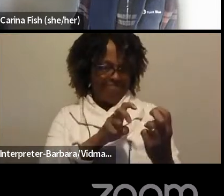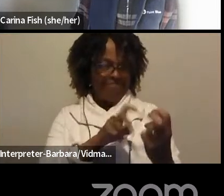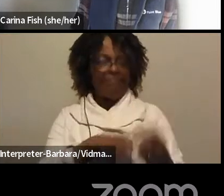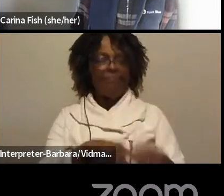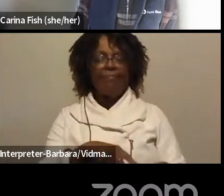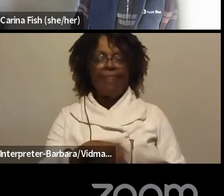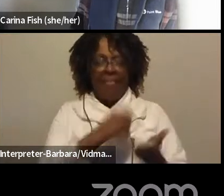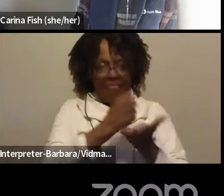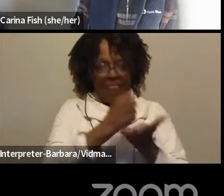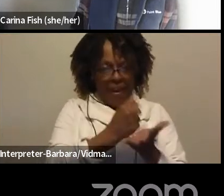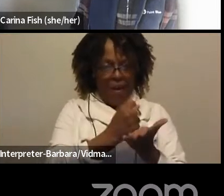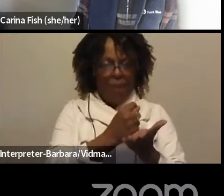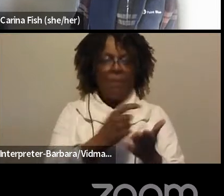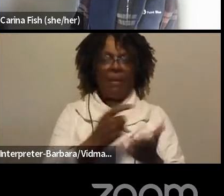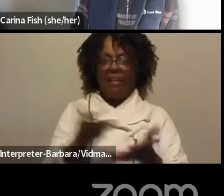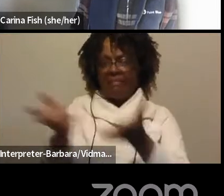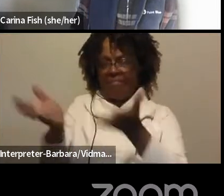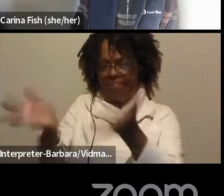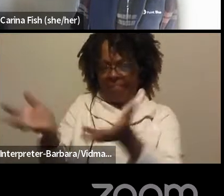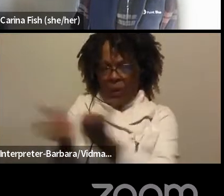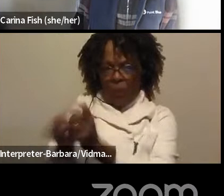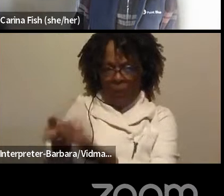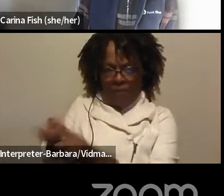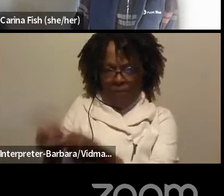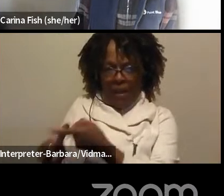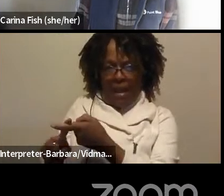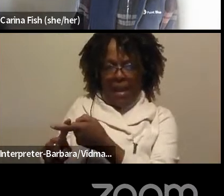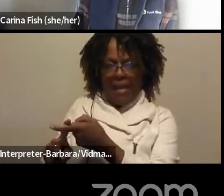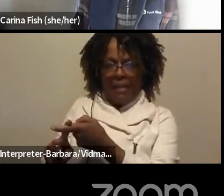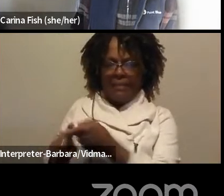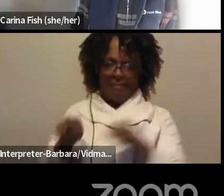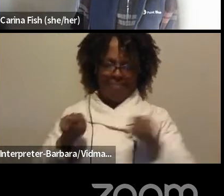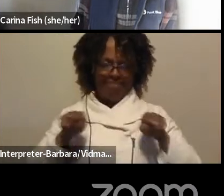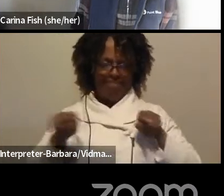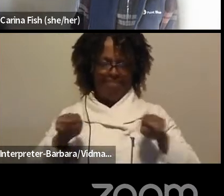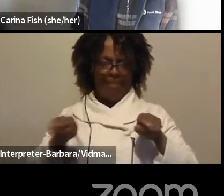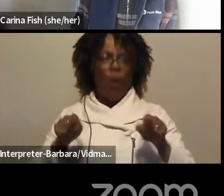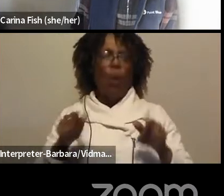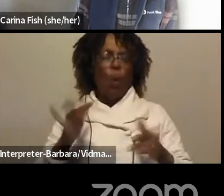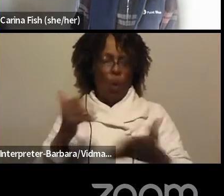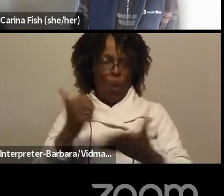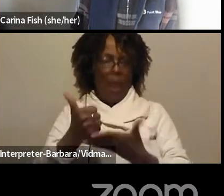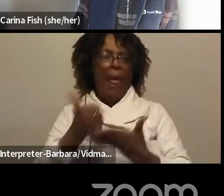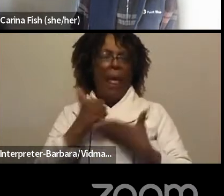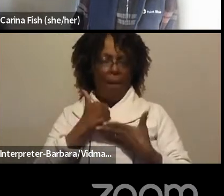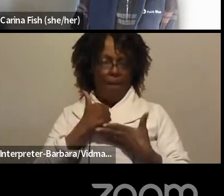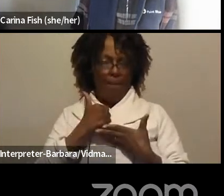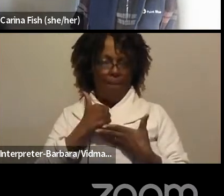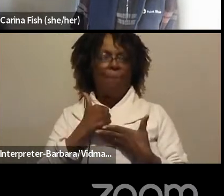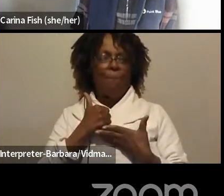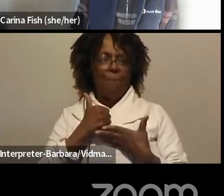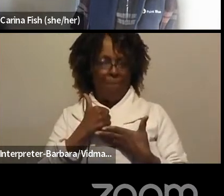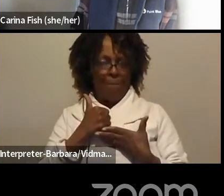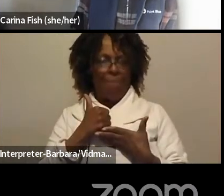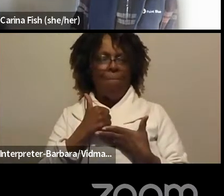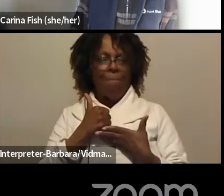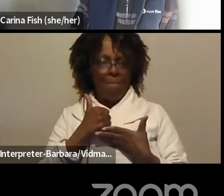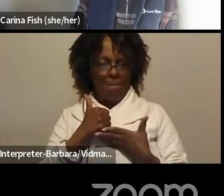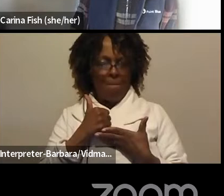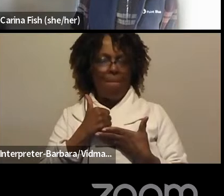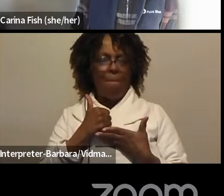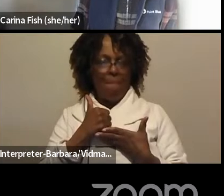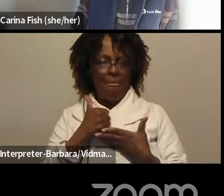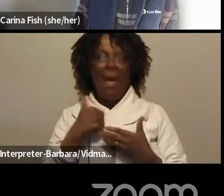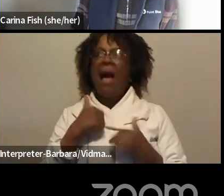feeling. And like, they really helped me see how, you know,